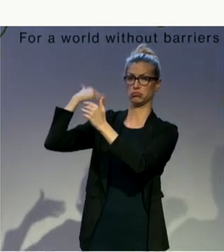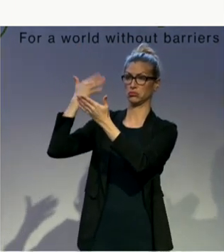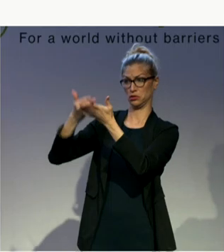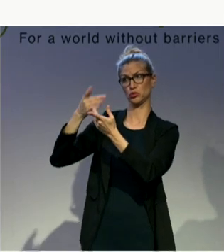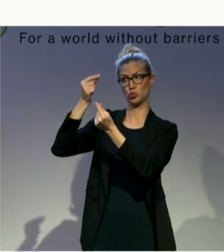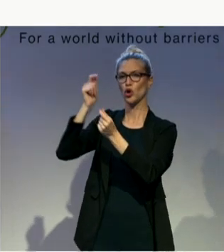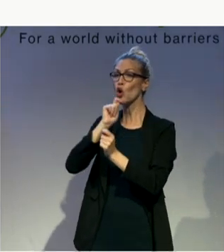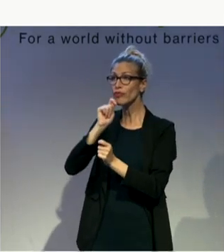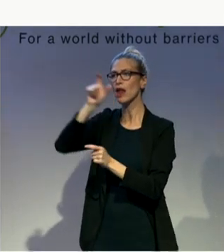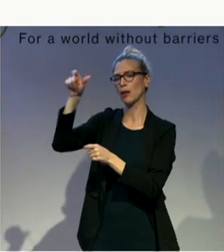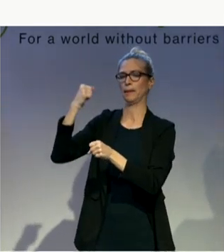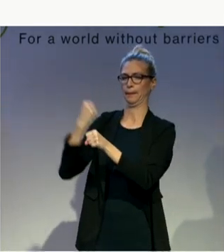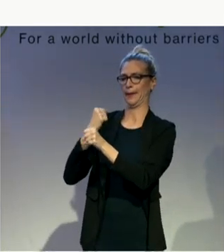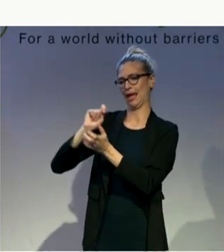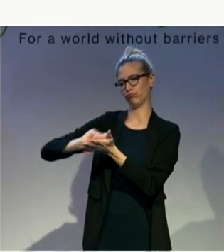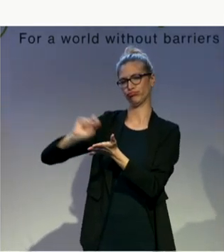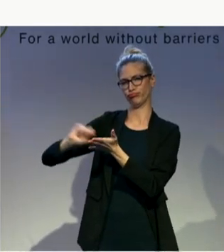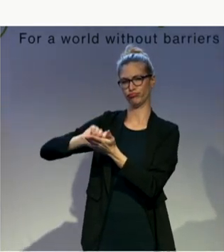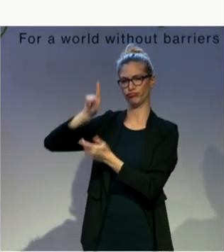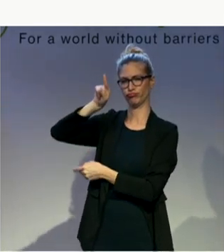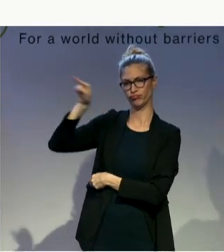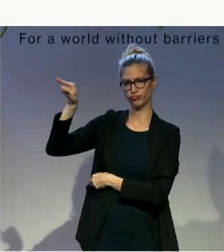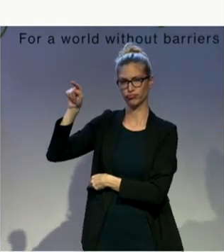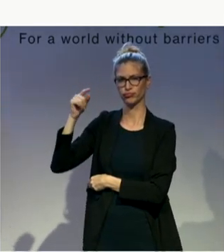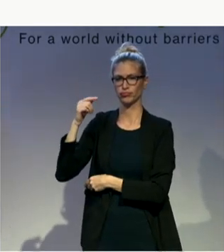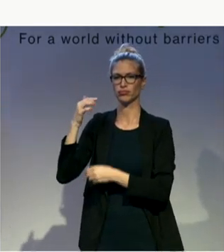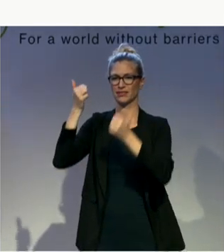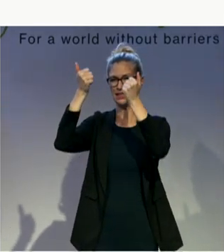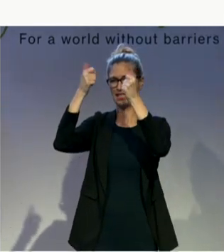three language levels, in an